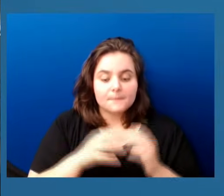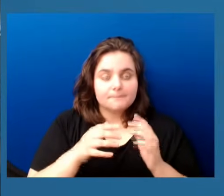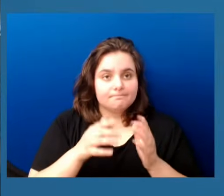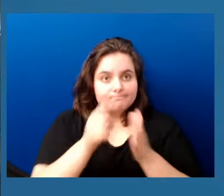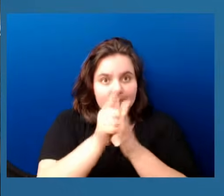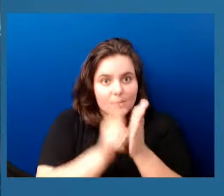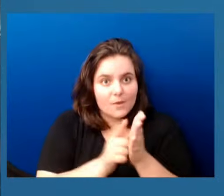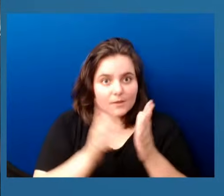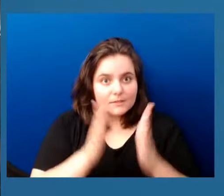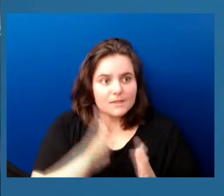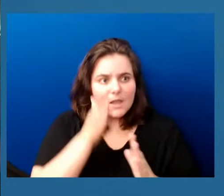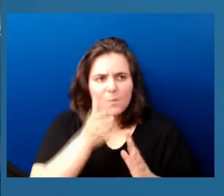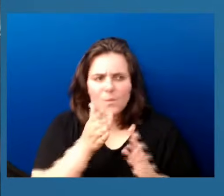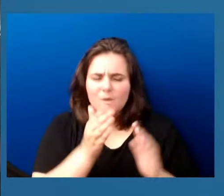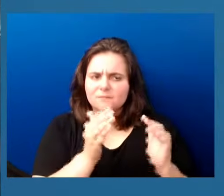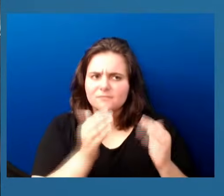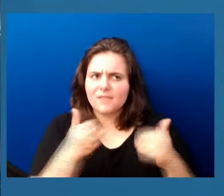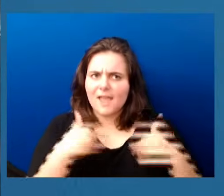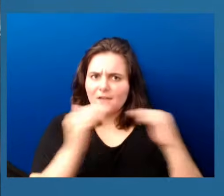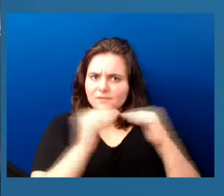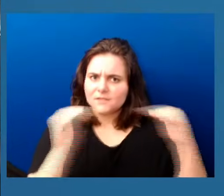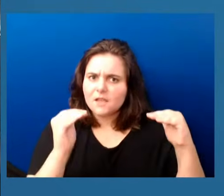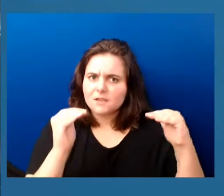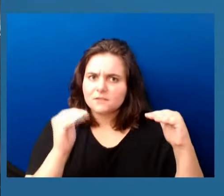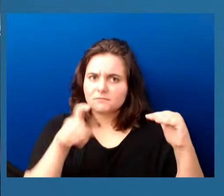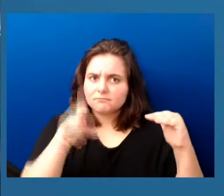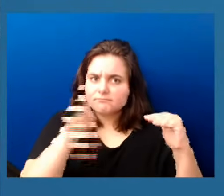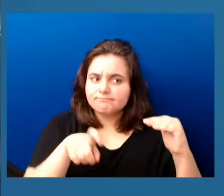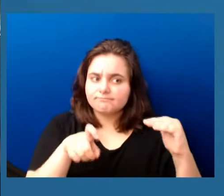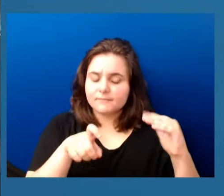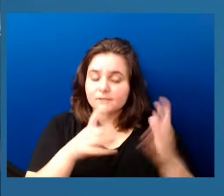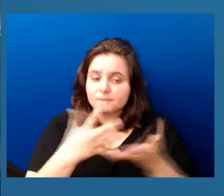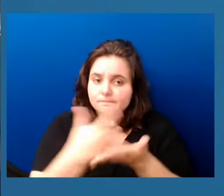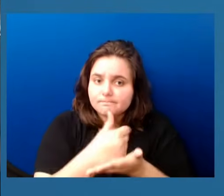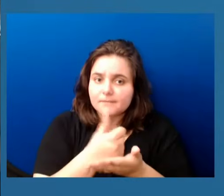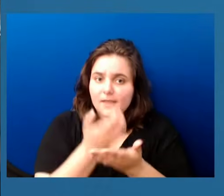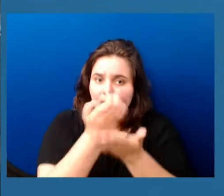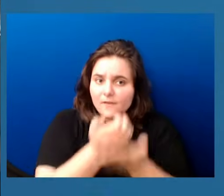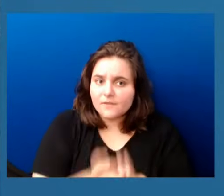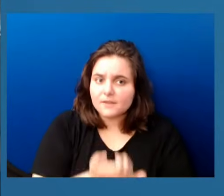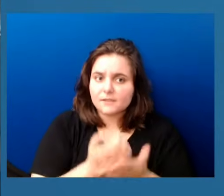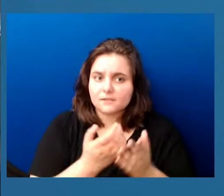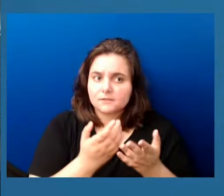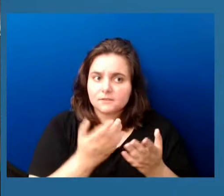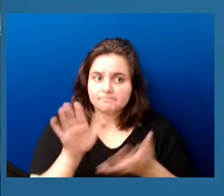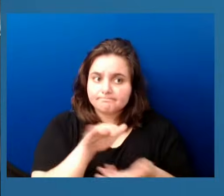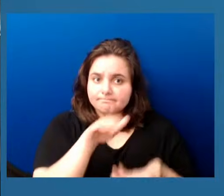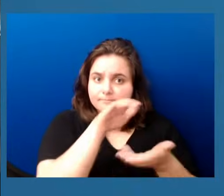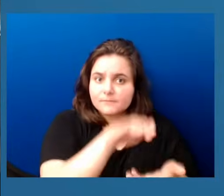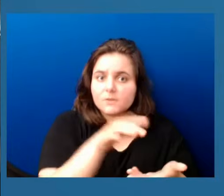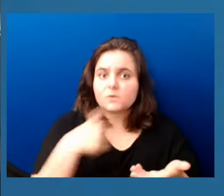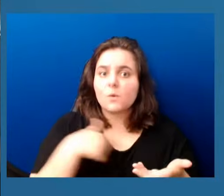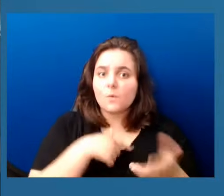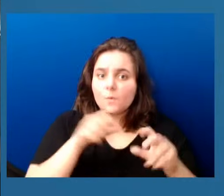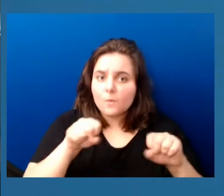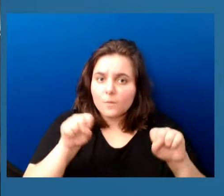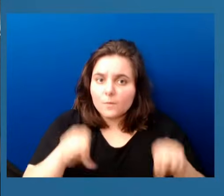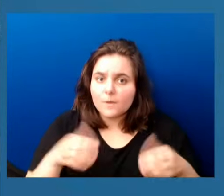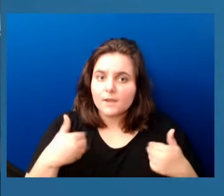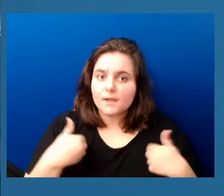efforts to gather and turn over evidence in a timely fashion so that we can have meaningful discussions about the resolution of a